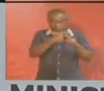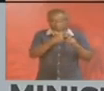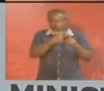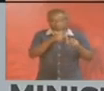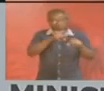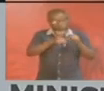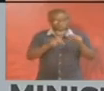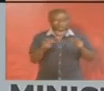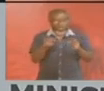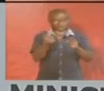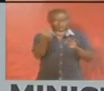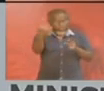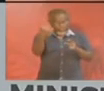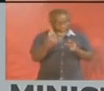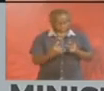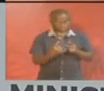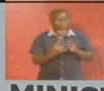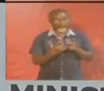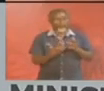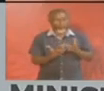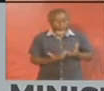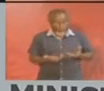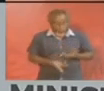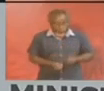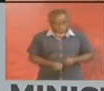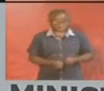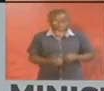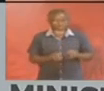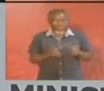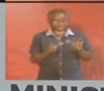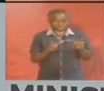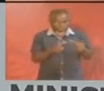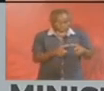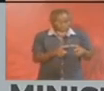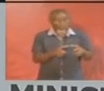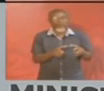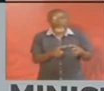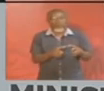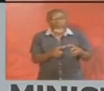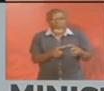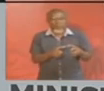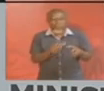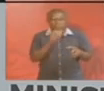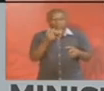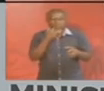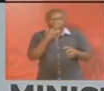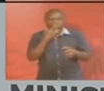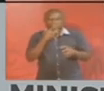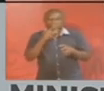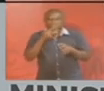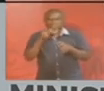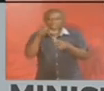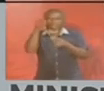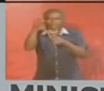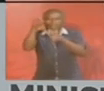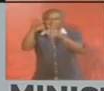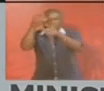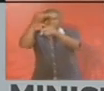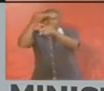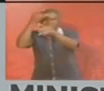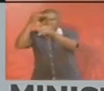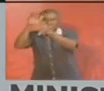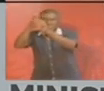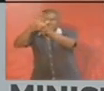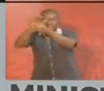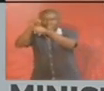it's not that we allow a primary contact or secondary contact to travel from Trinidad to Tobago. Once you are confirmed as a contact,